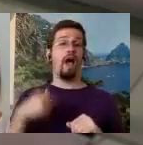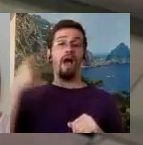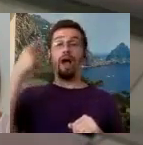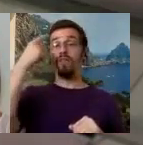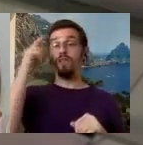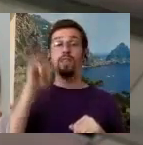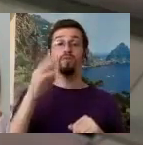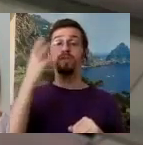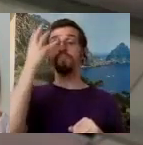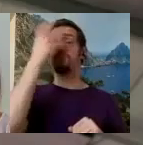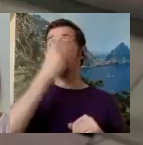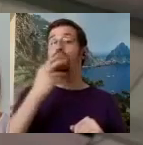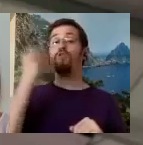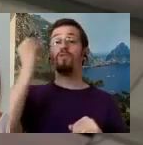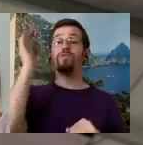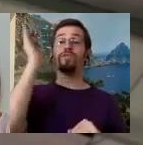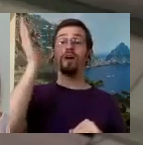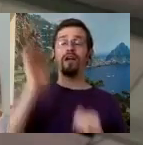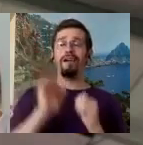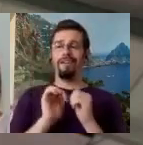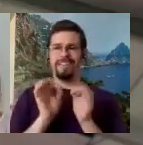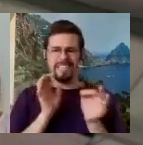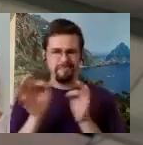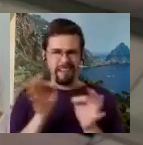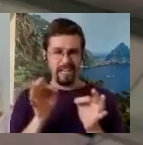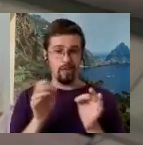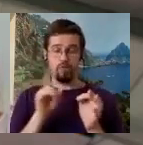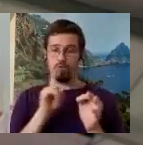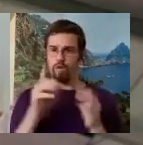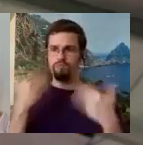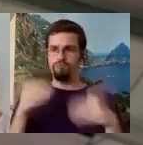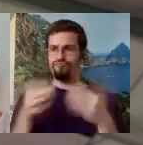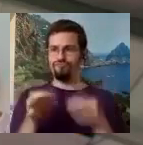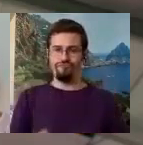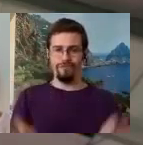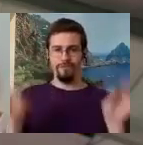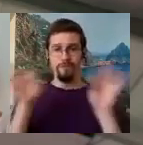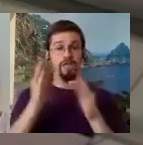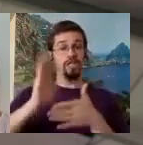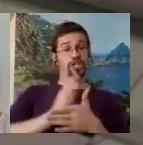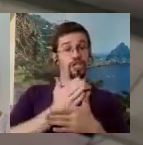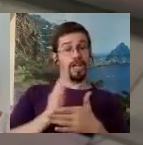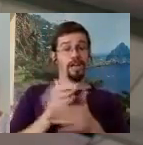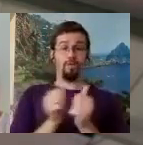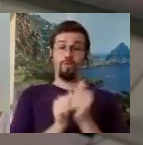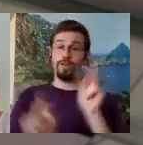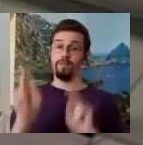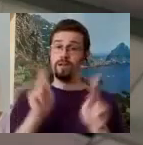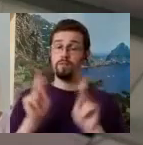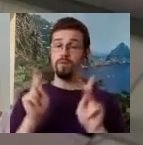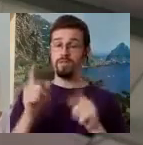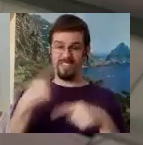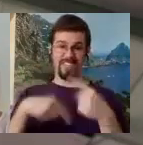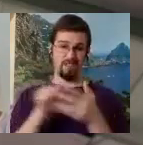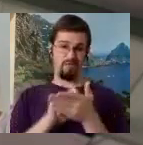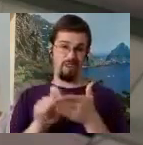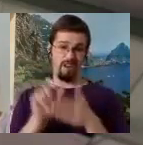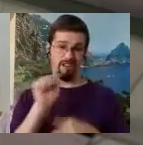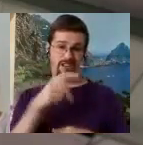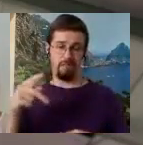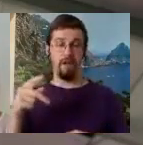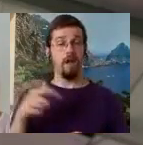So, yeah, those are the I wish we didn't have the sound issue, because I just want you to know,